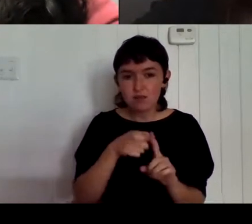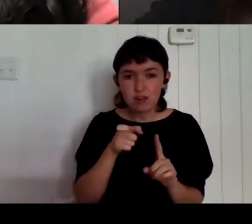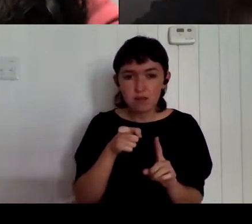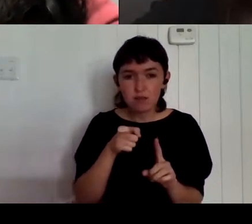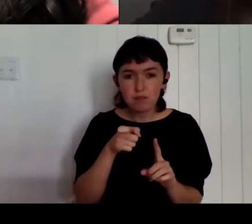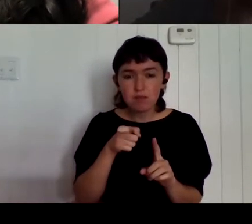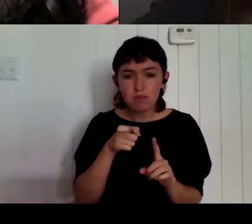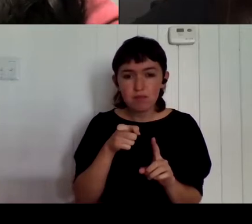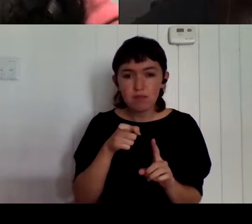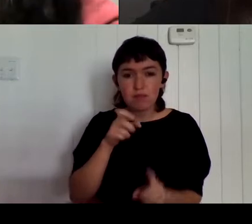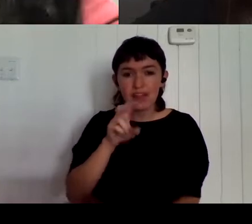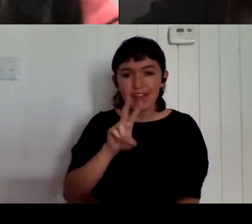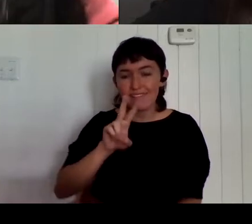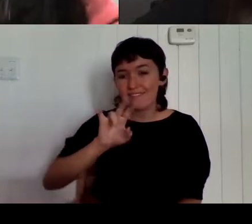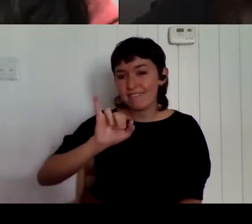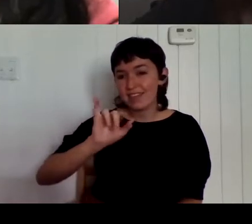And